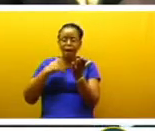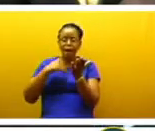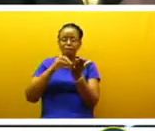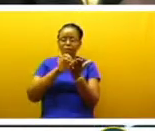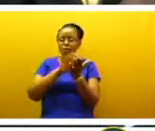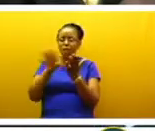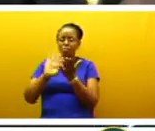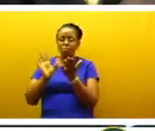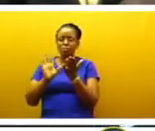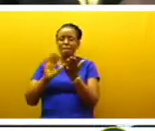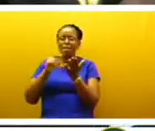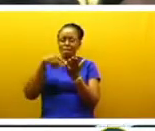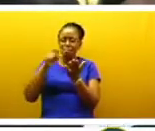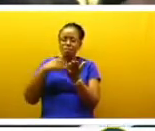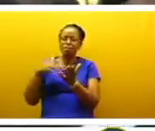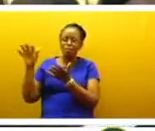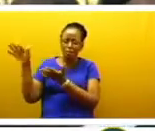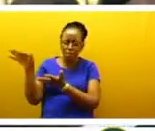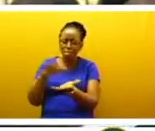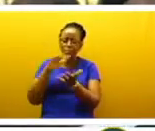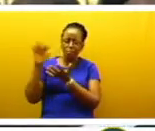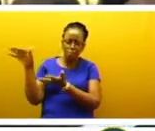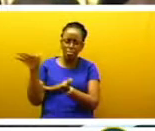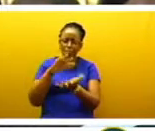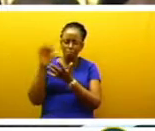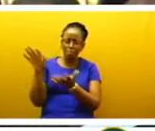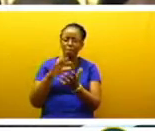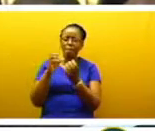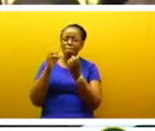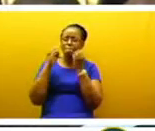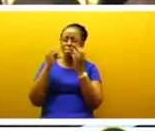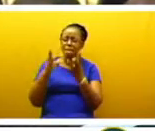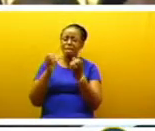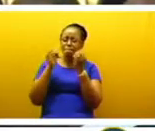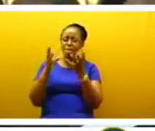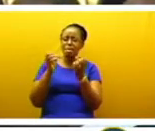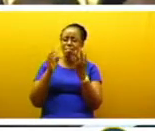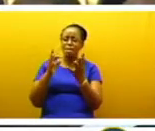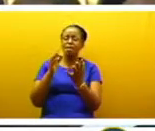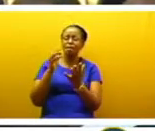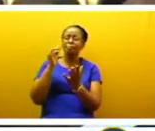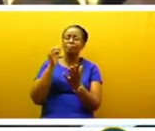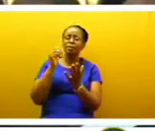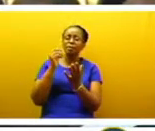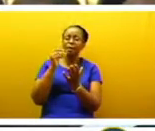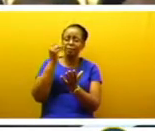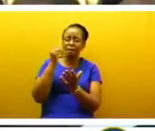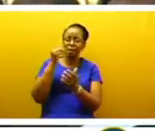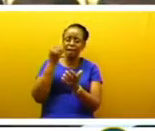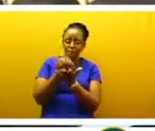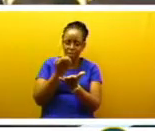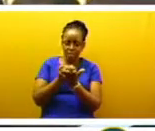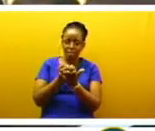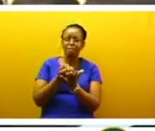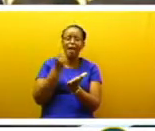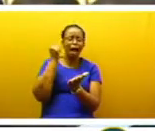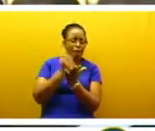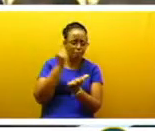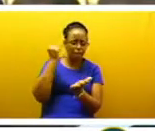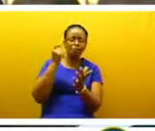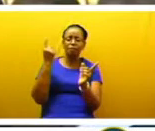filed volumes and volumes of affidavit evidence, and I've addressed you at